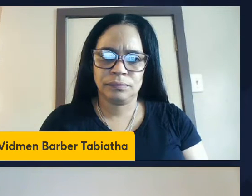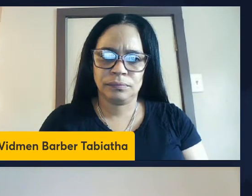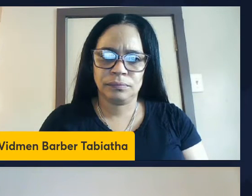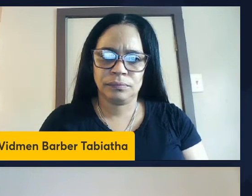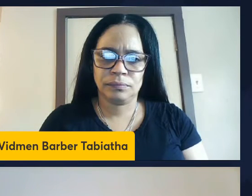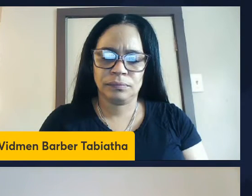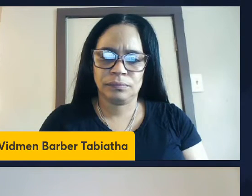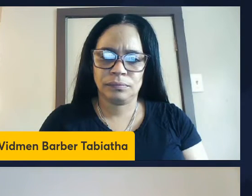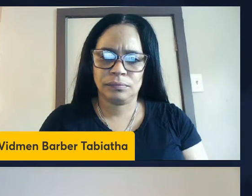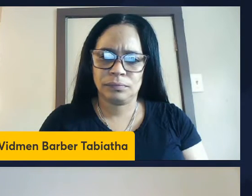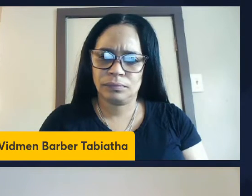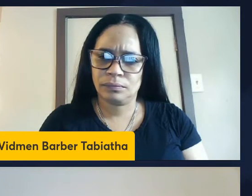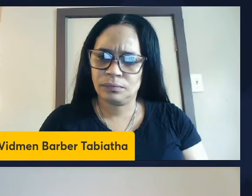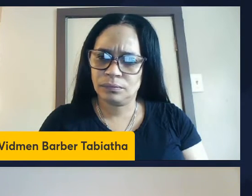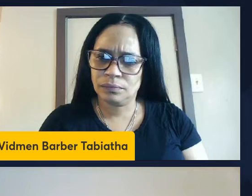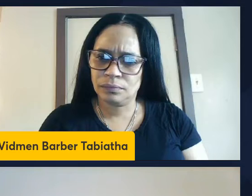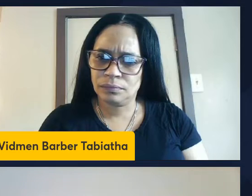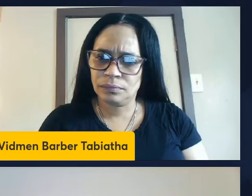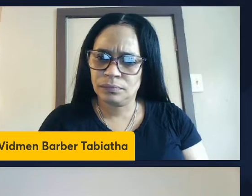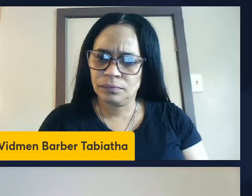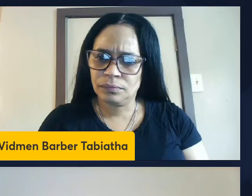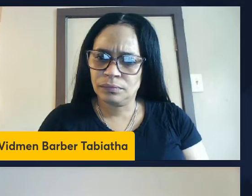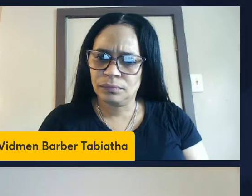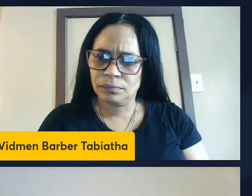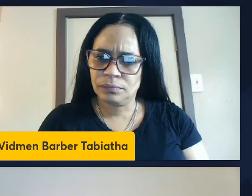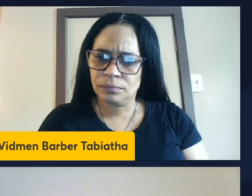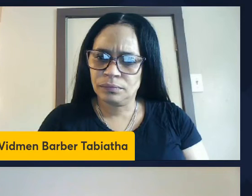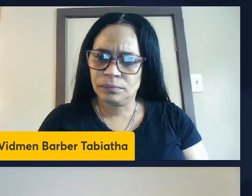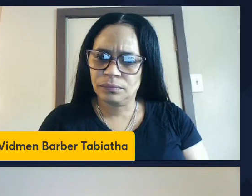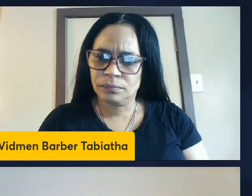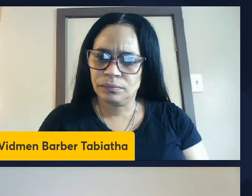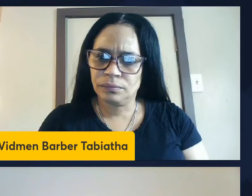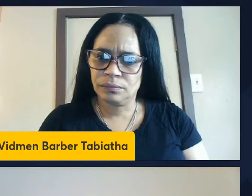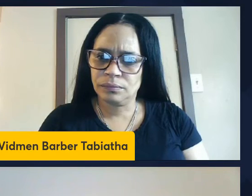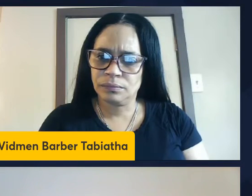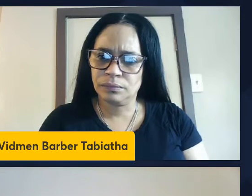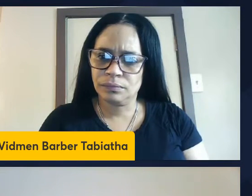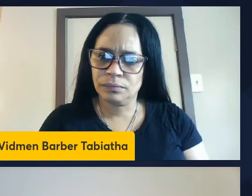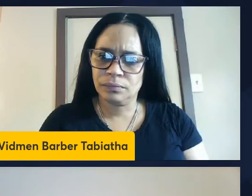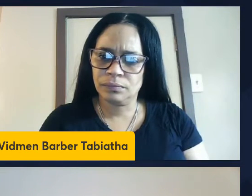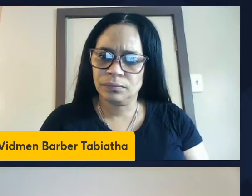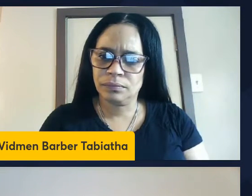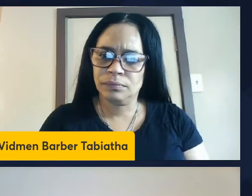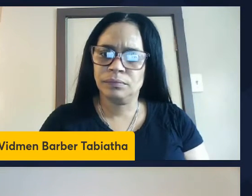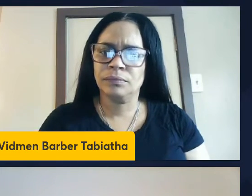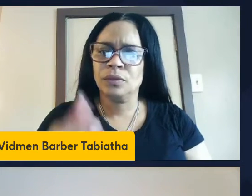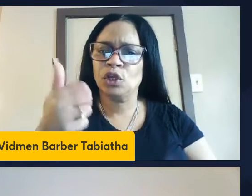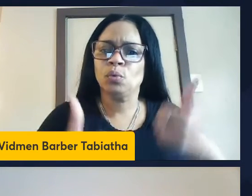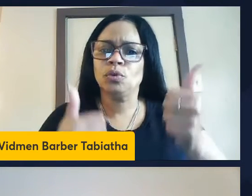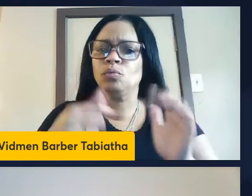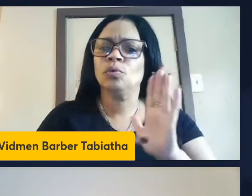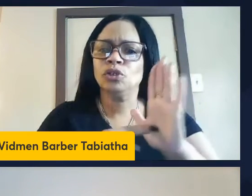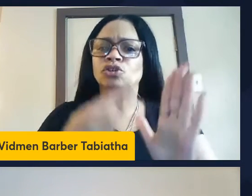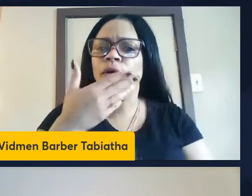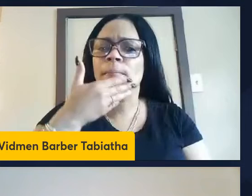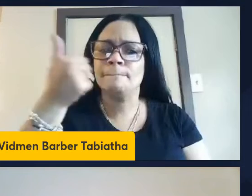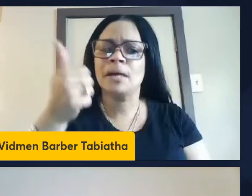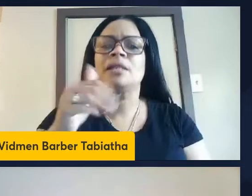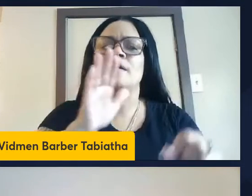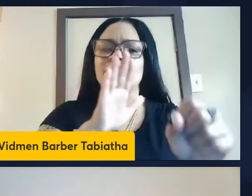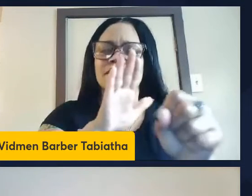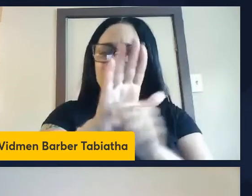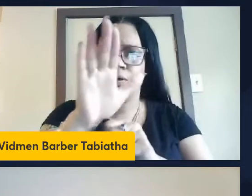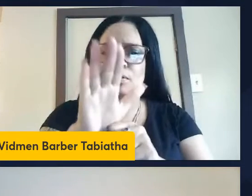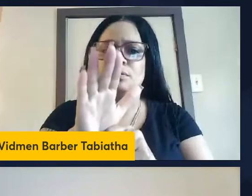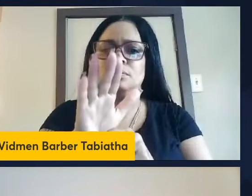For the sharing profile, if I click entire screen or windows, which one would show better? Entire screen.